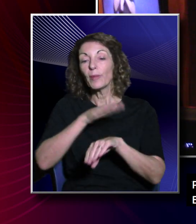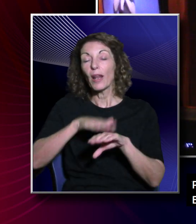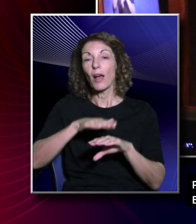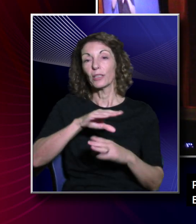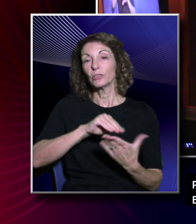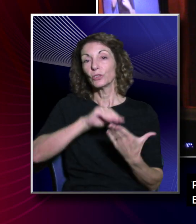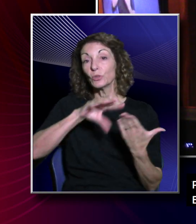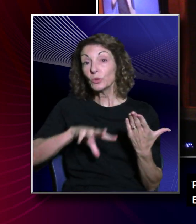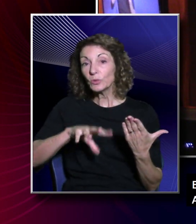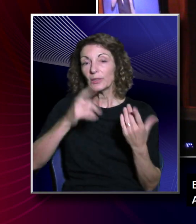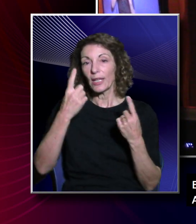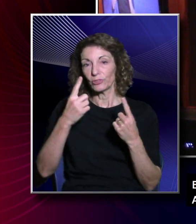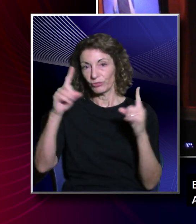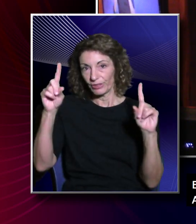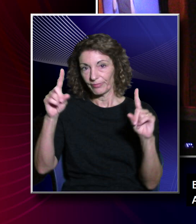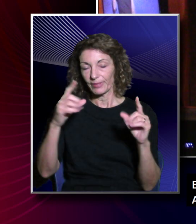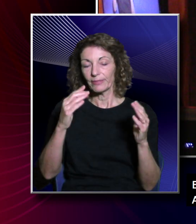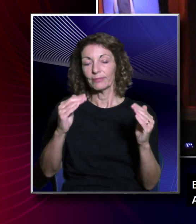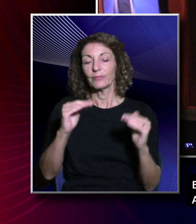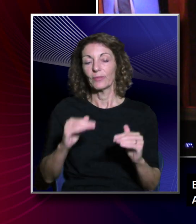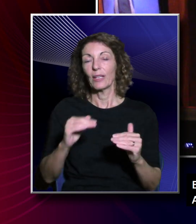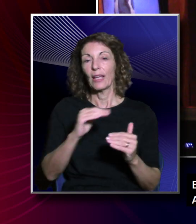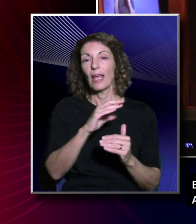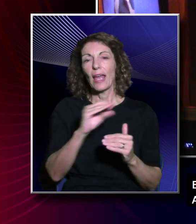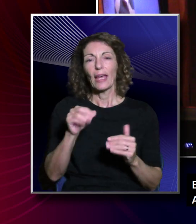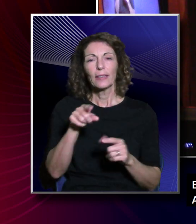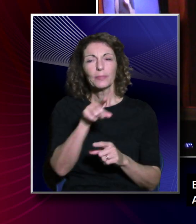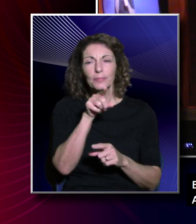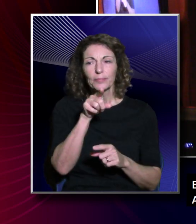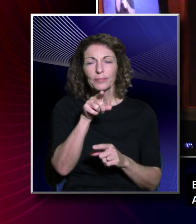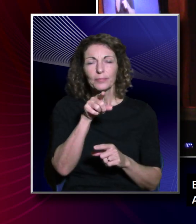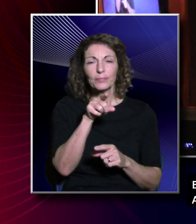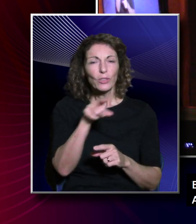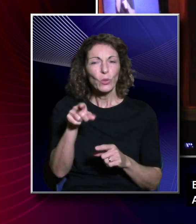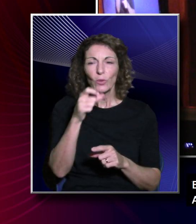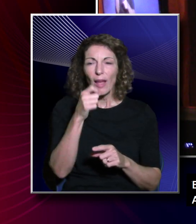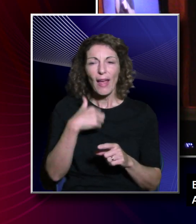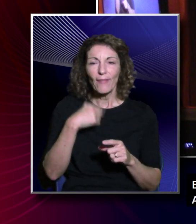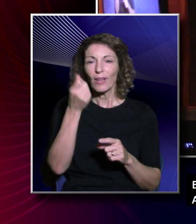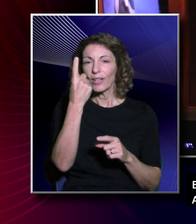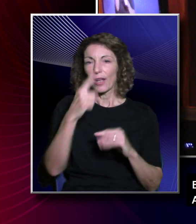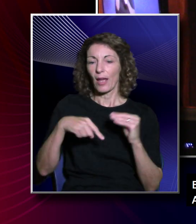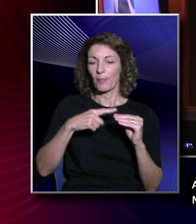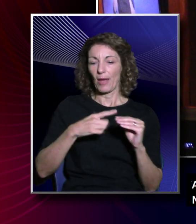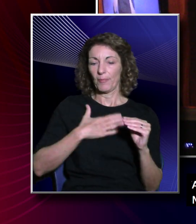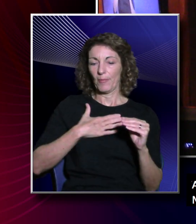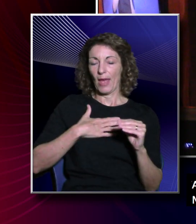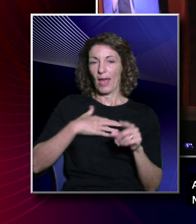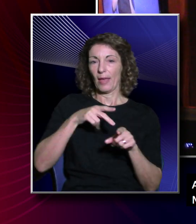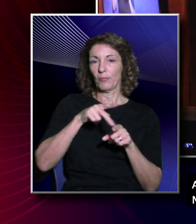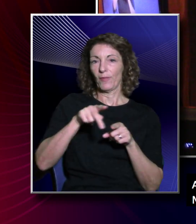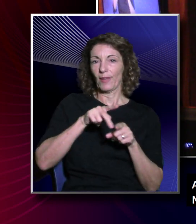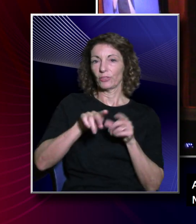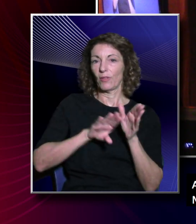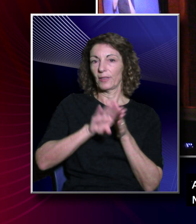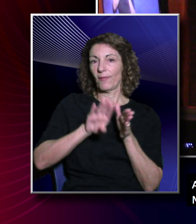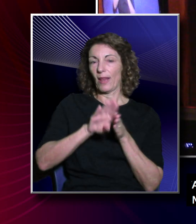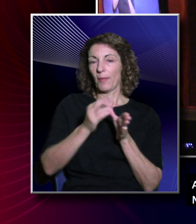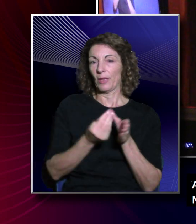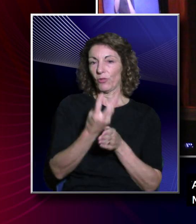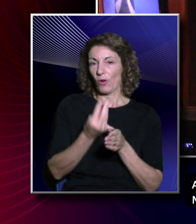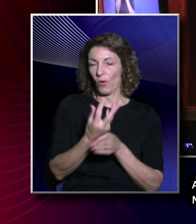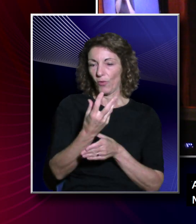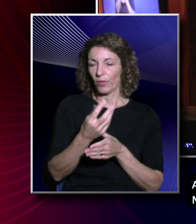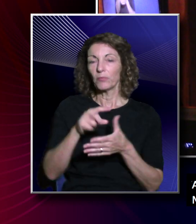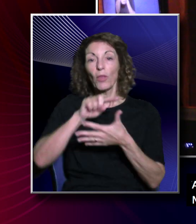achievement, and you didn't have an understanding of my professional development growth. So